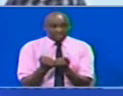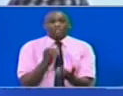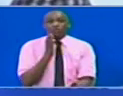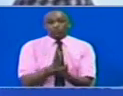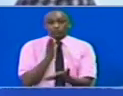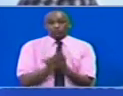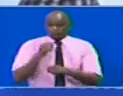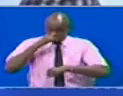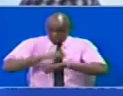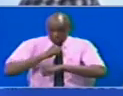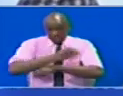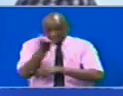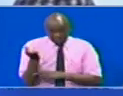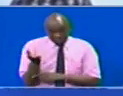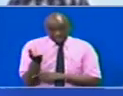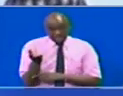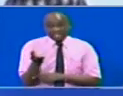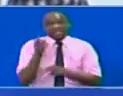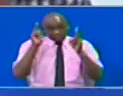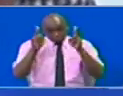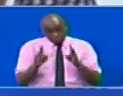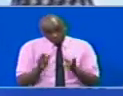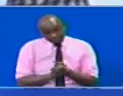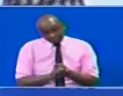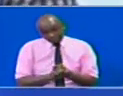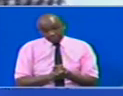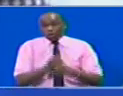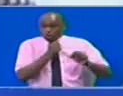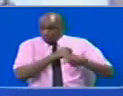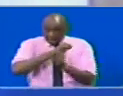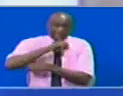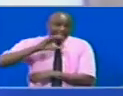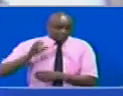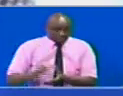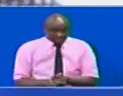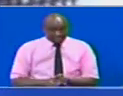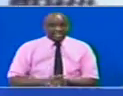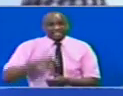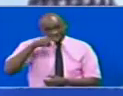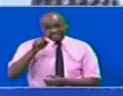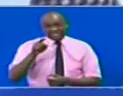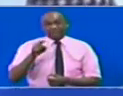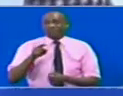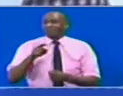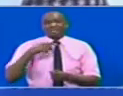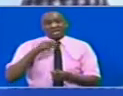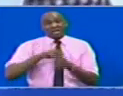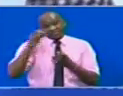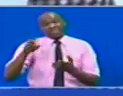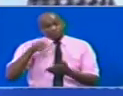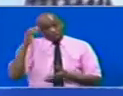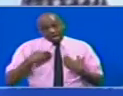course, schools in Kisumu, Homa Bay Town, are more advantaged, and these ones